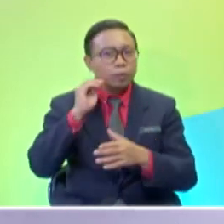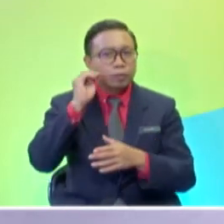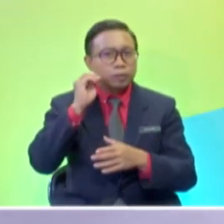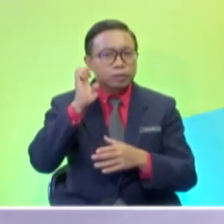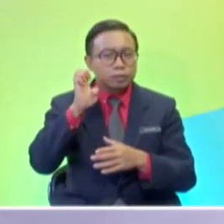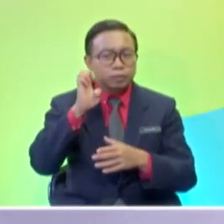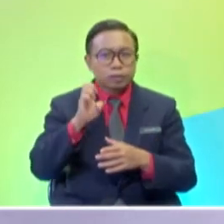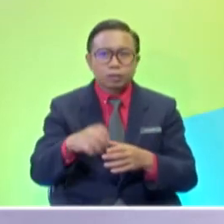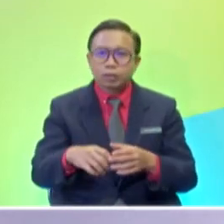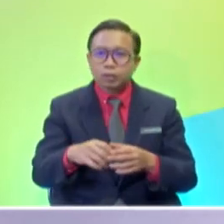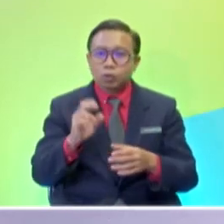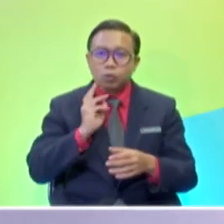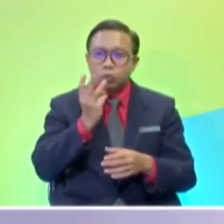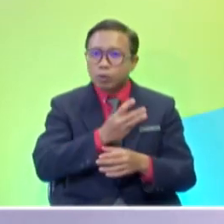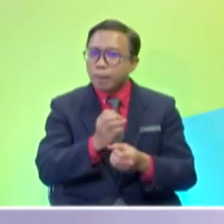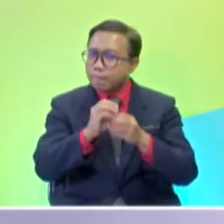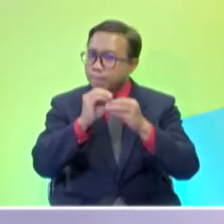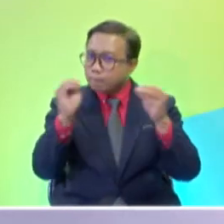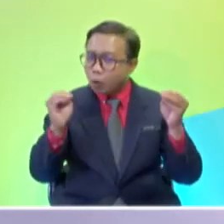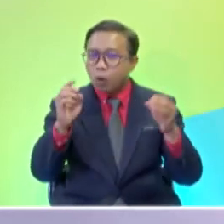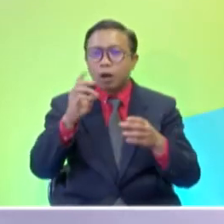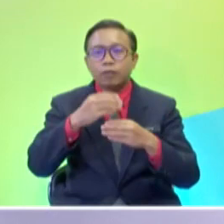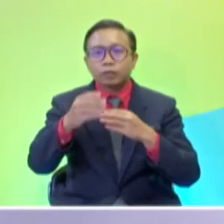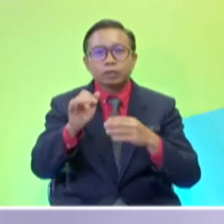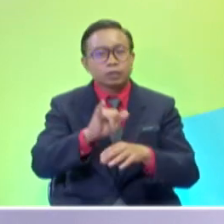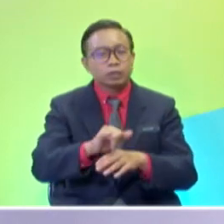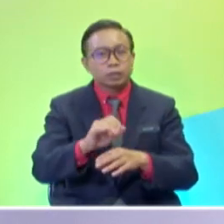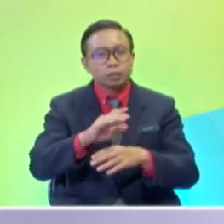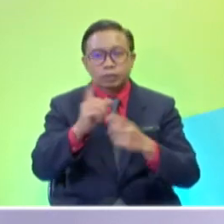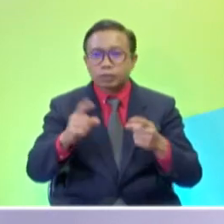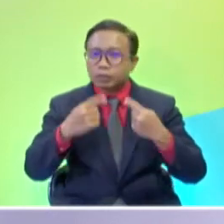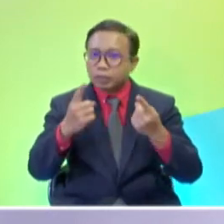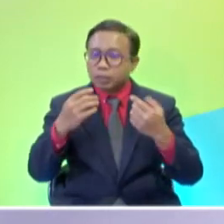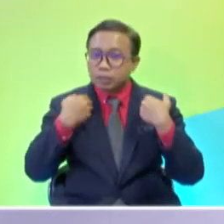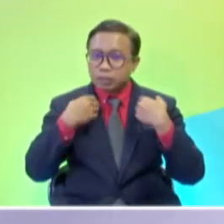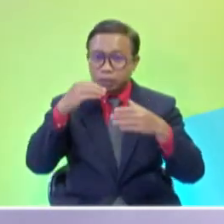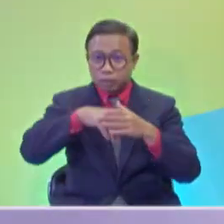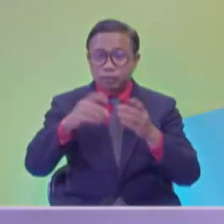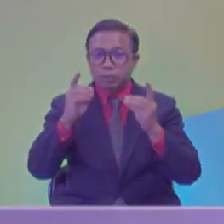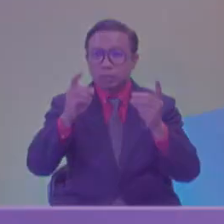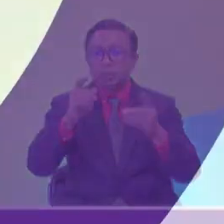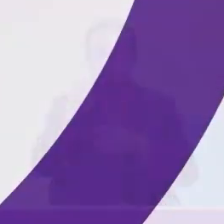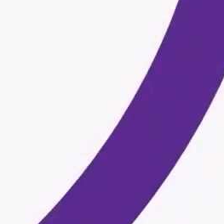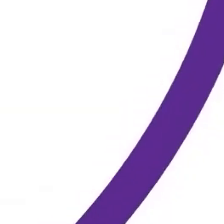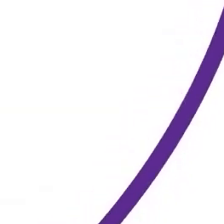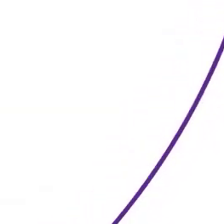us for this segment, but we'll have more after this, so don't go away. We'll be right back here on DidikTV KPM.